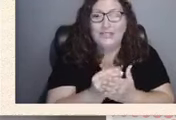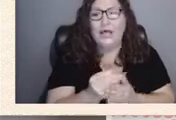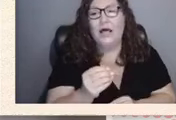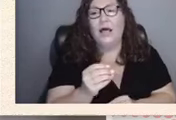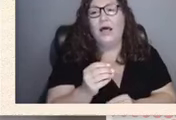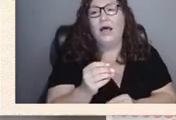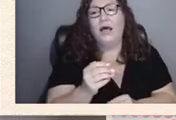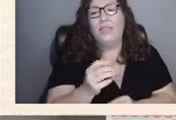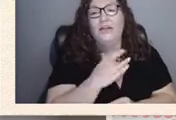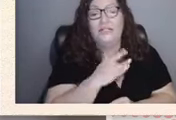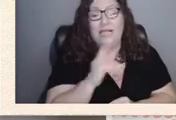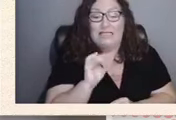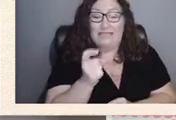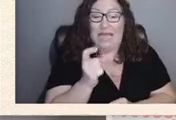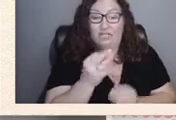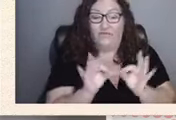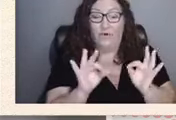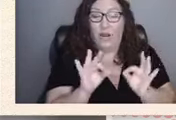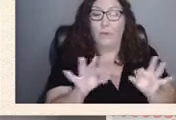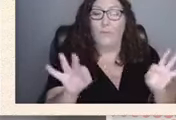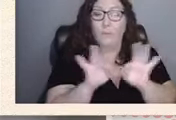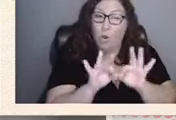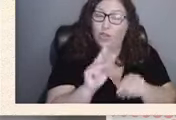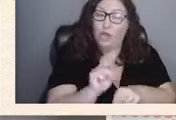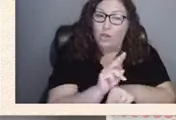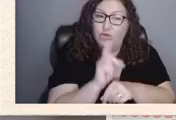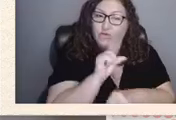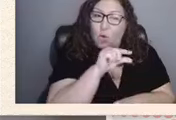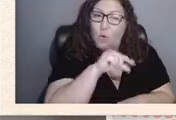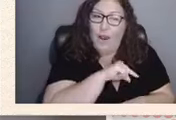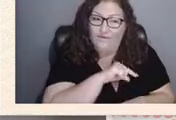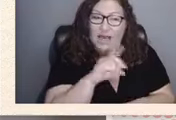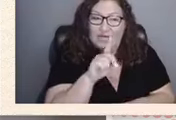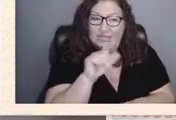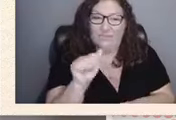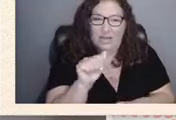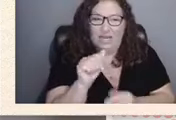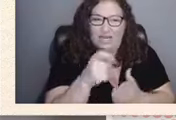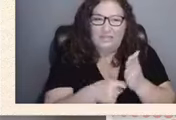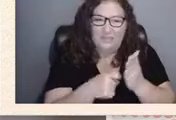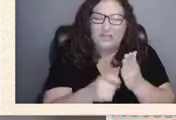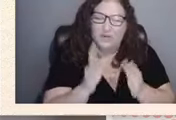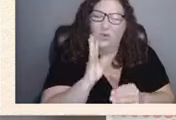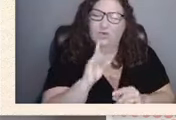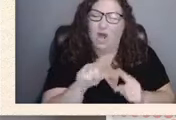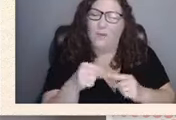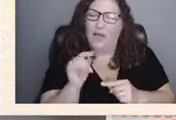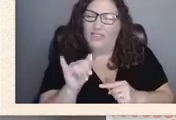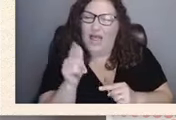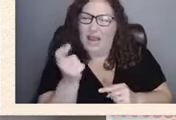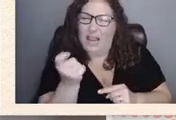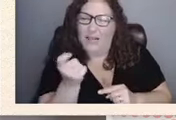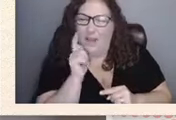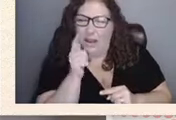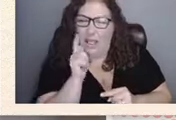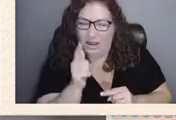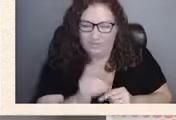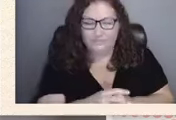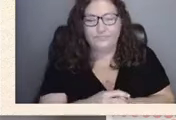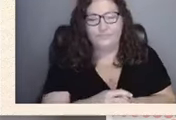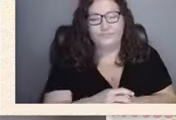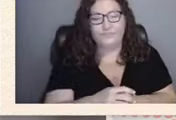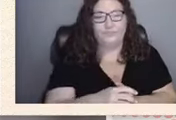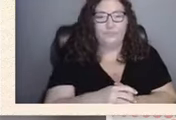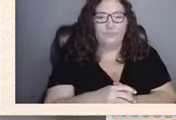generally tax-free as long as they're used for qualified disability expenses. And we'll talk a little bit about more what those qualified disability expenses here on the